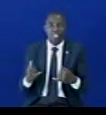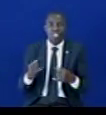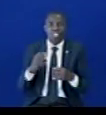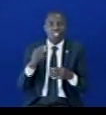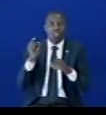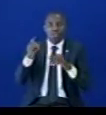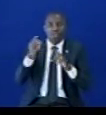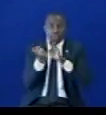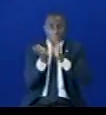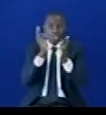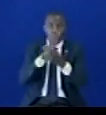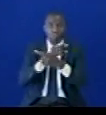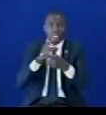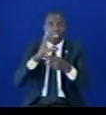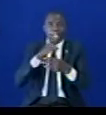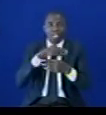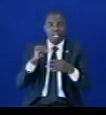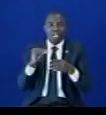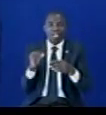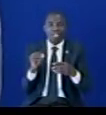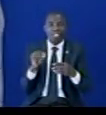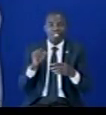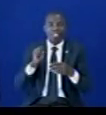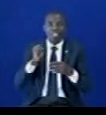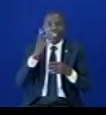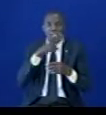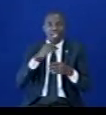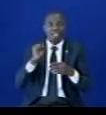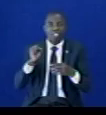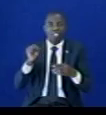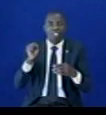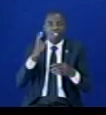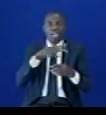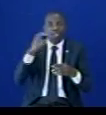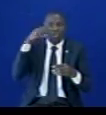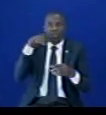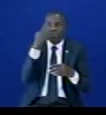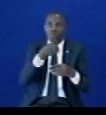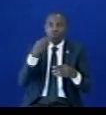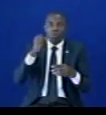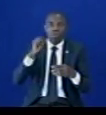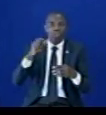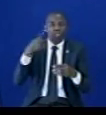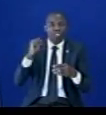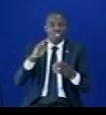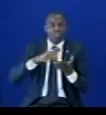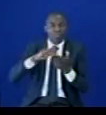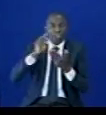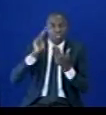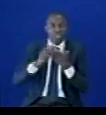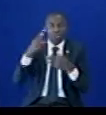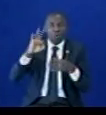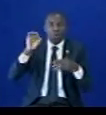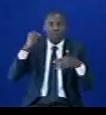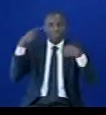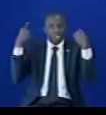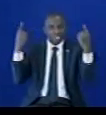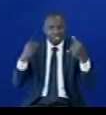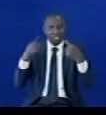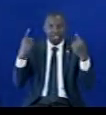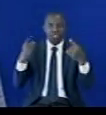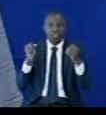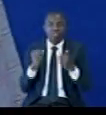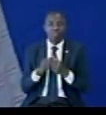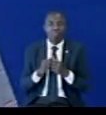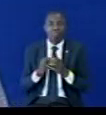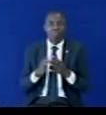and believe, we have redemption through his blood, even the forgiveness of sin.